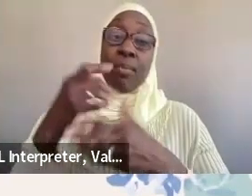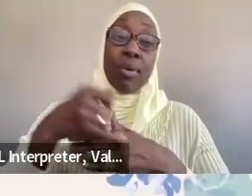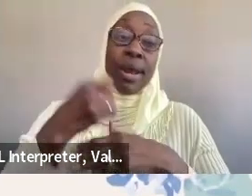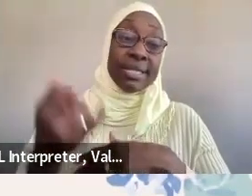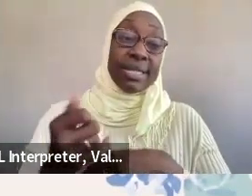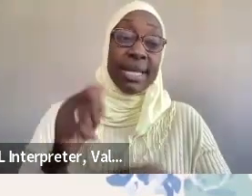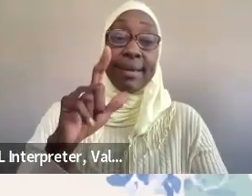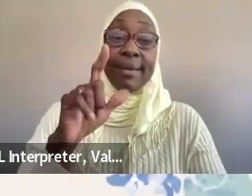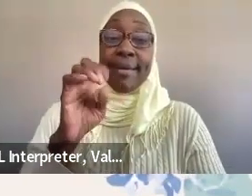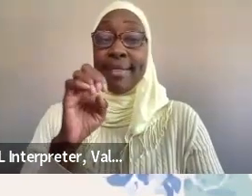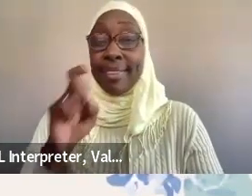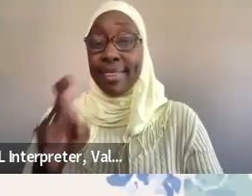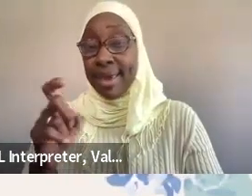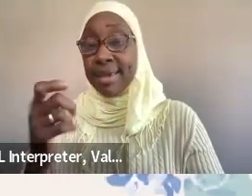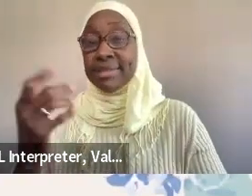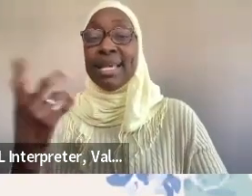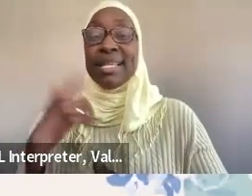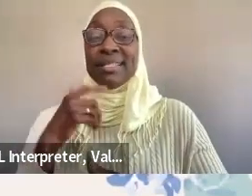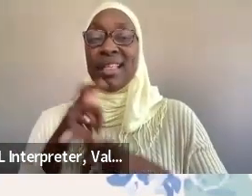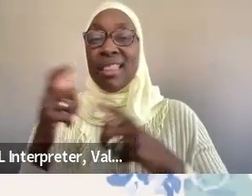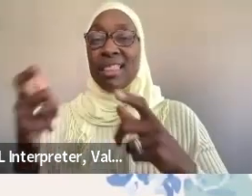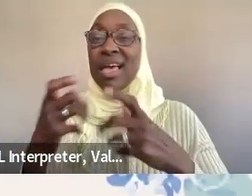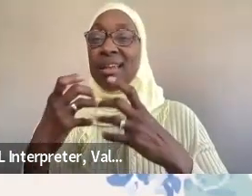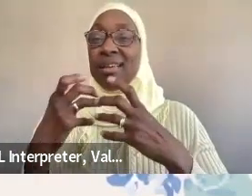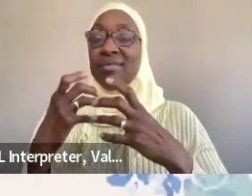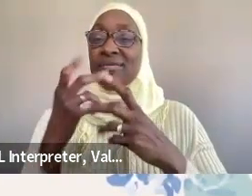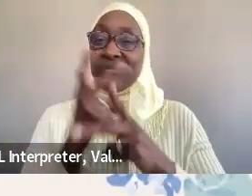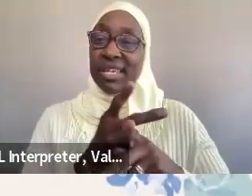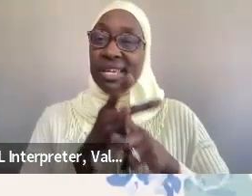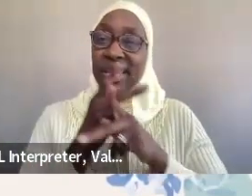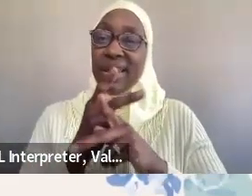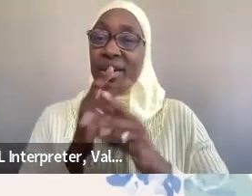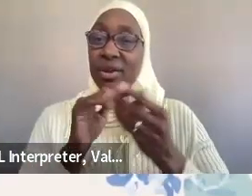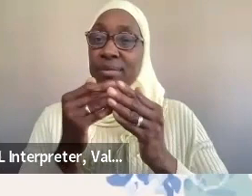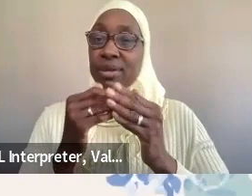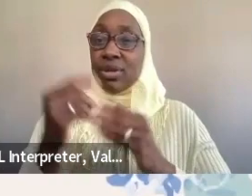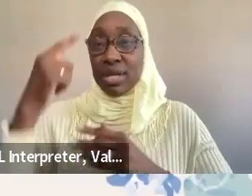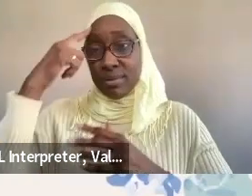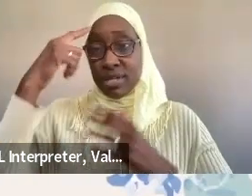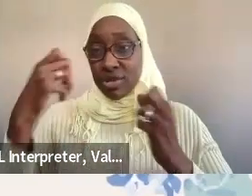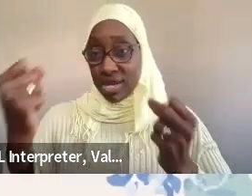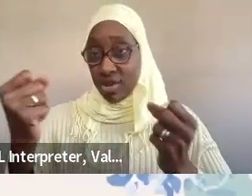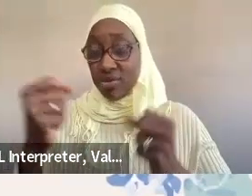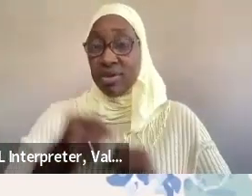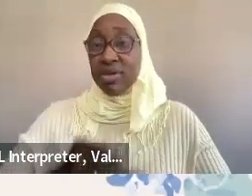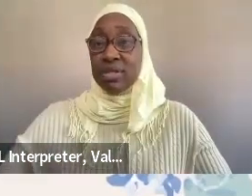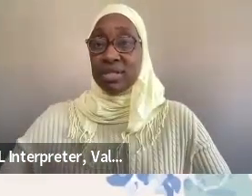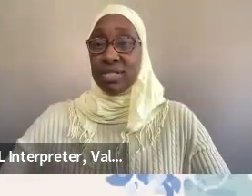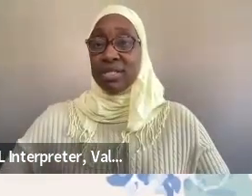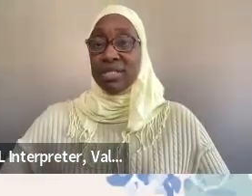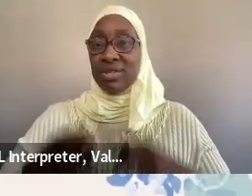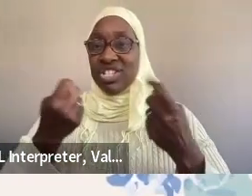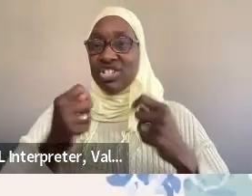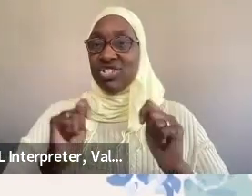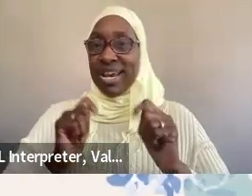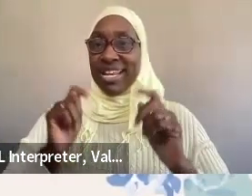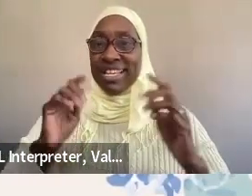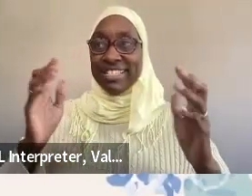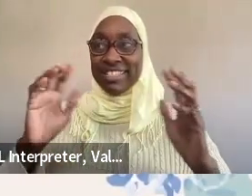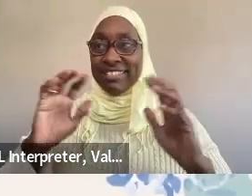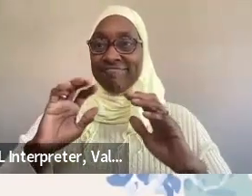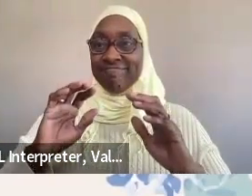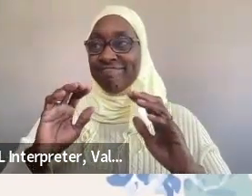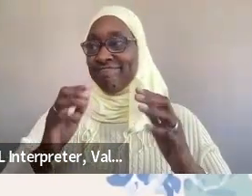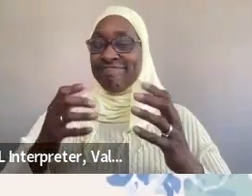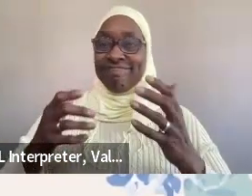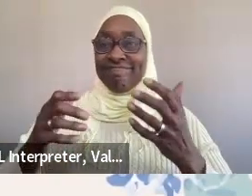does a lot of peer community mental health, but sort of trying to coalesce all those things together and be more